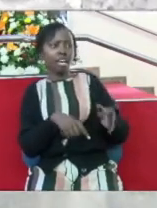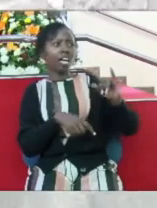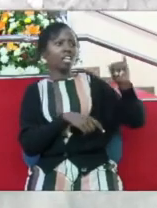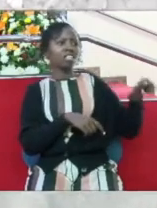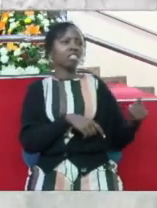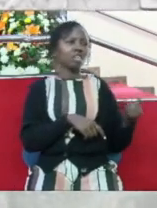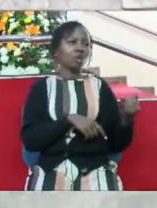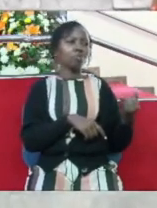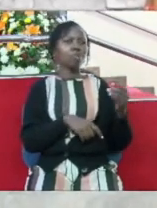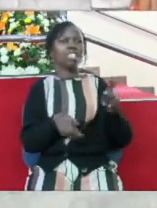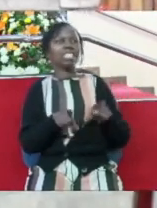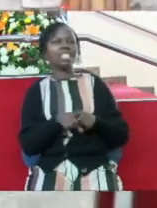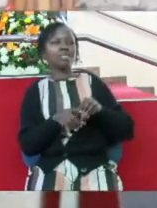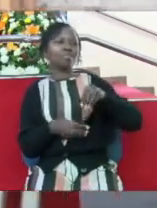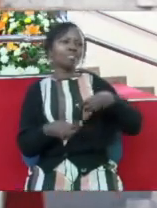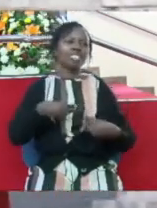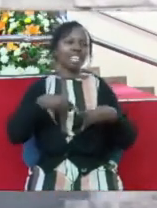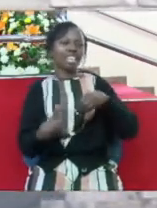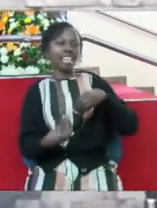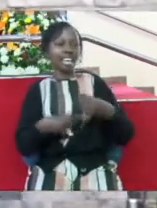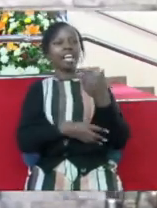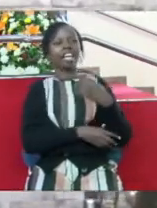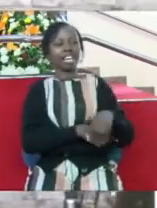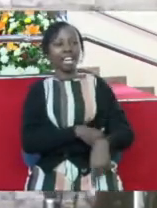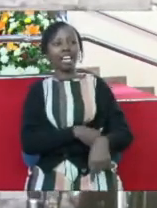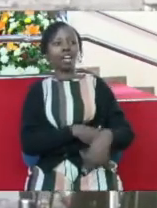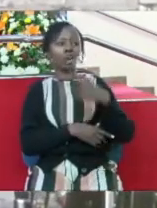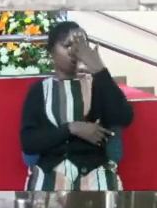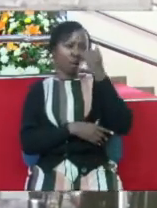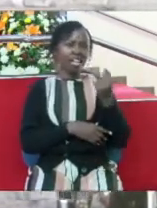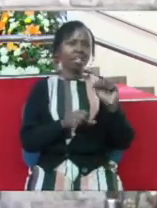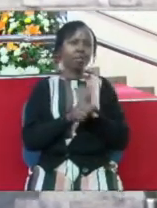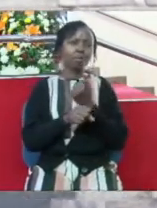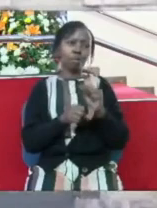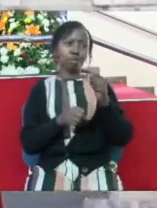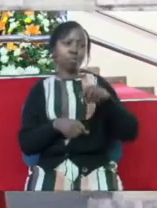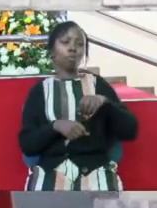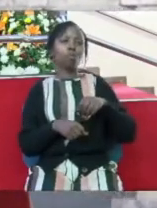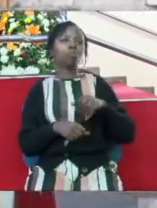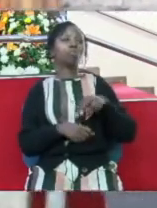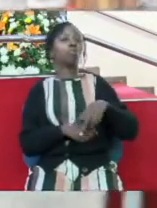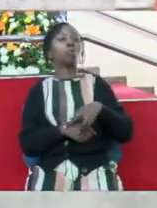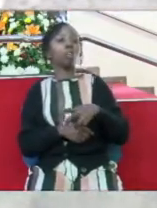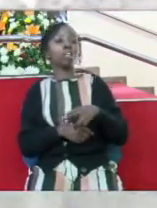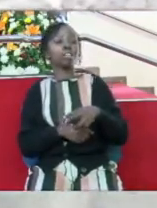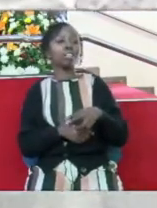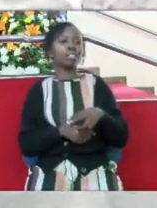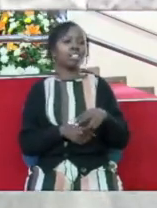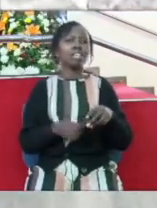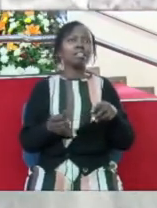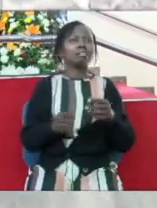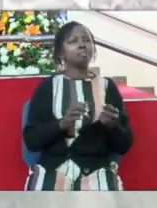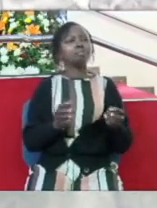limping. Akaanza kutembea. He could not walk properly. Hakutembea kwa wima. Praise the name of the Lord. Amen. It's as if God was now telling him. Ni kama